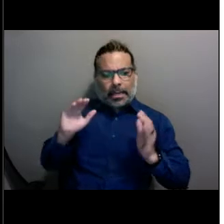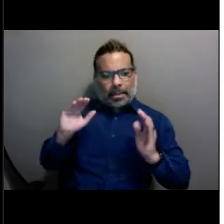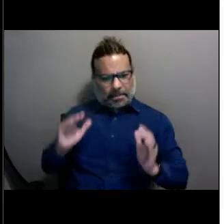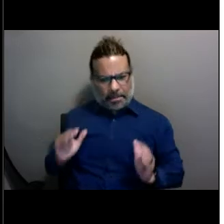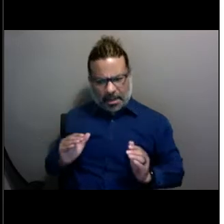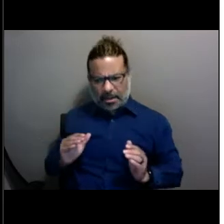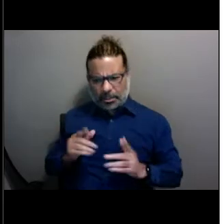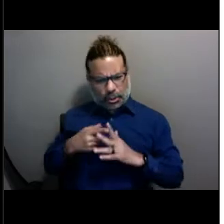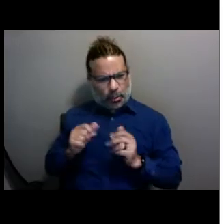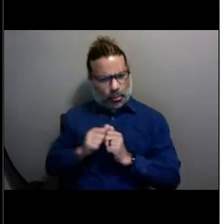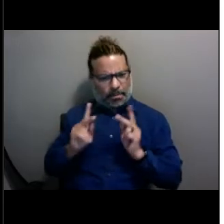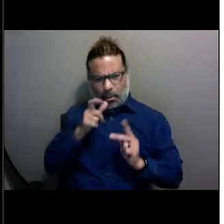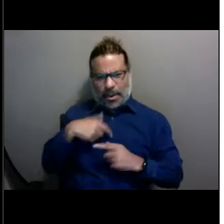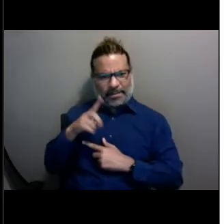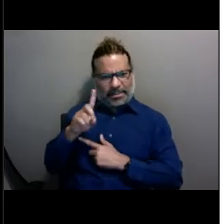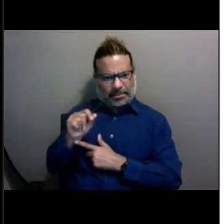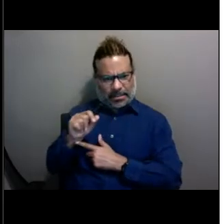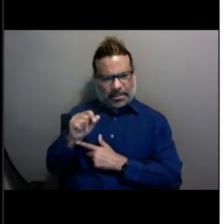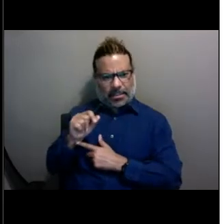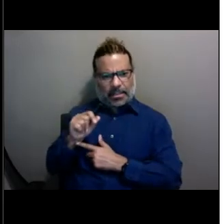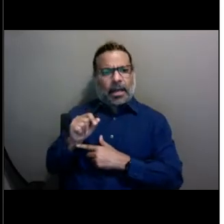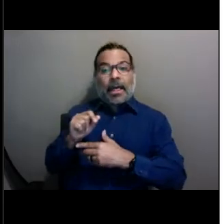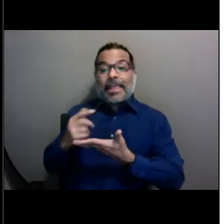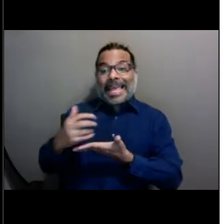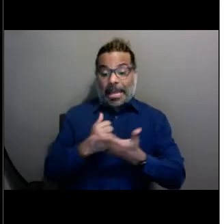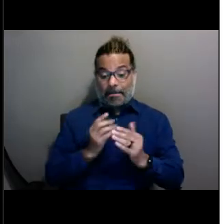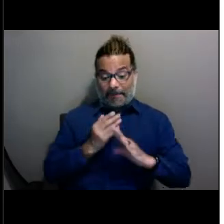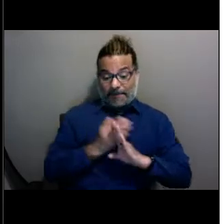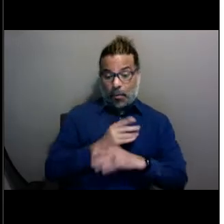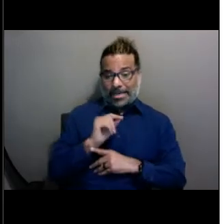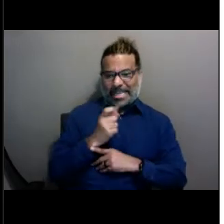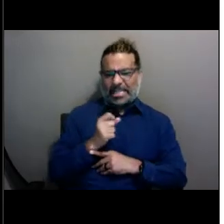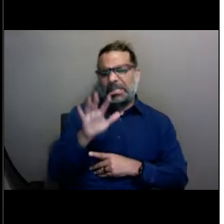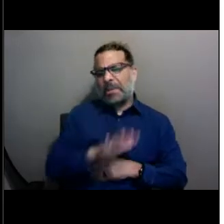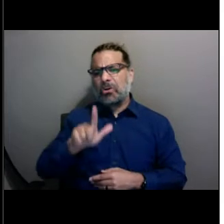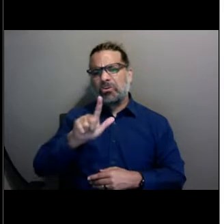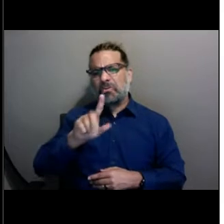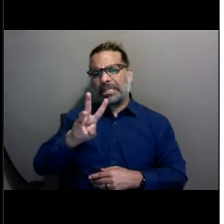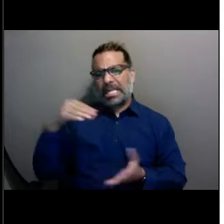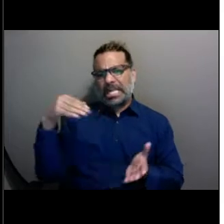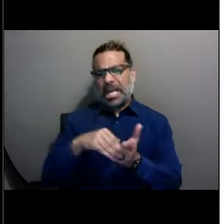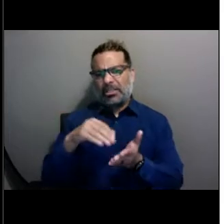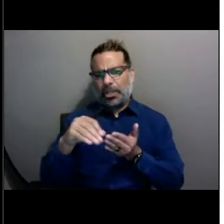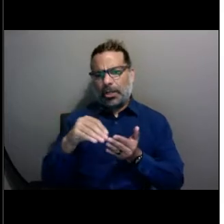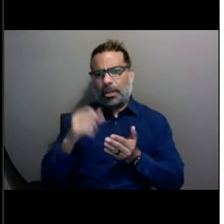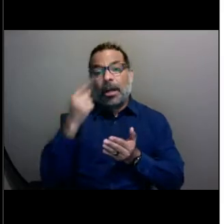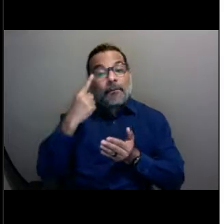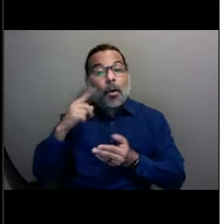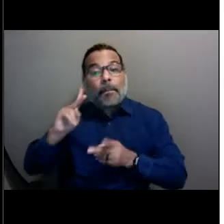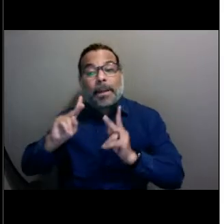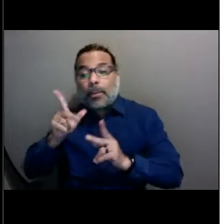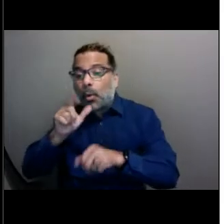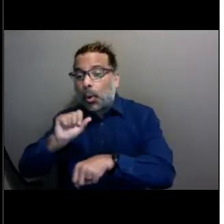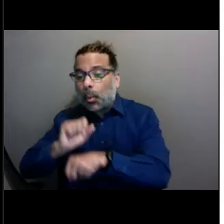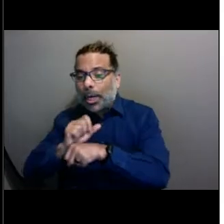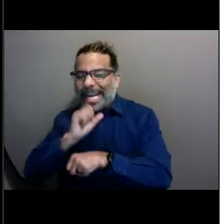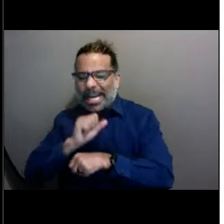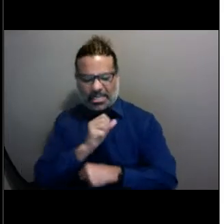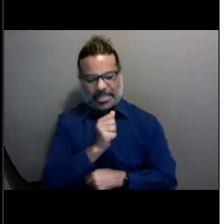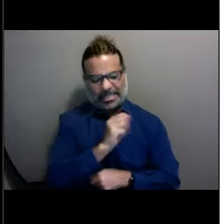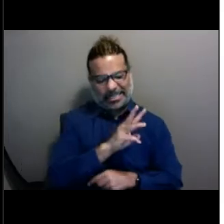with disabilities, the mean income before tax is about $26,000. Again, this is only for working age adults between